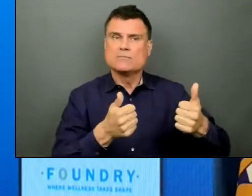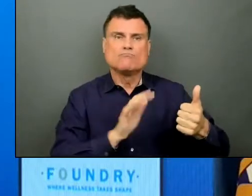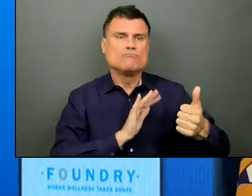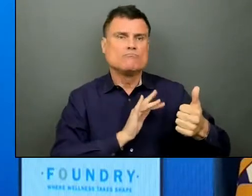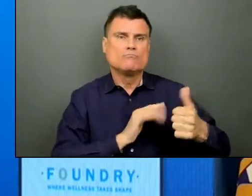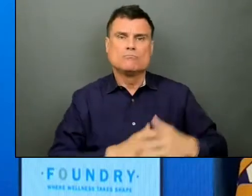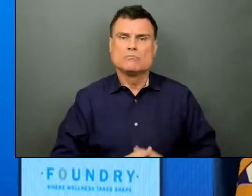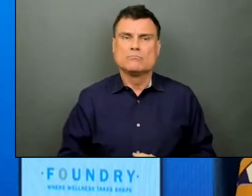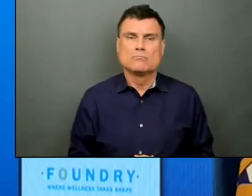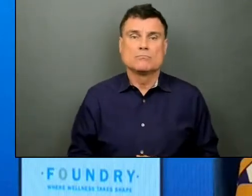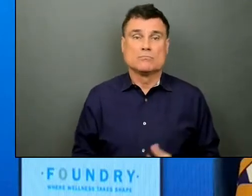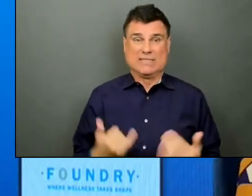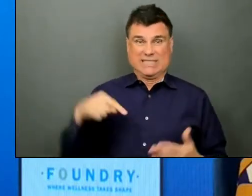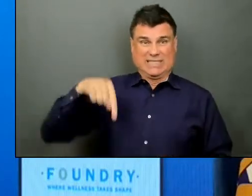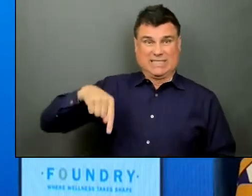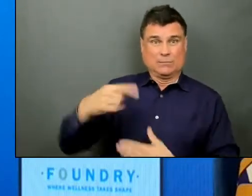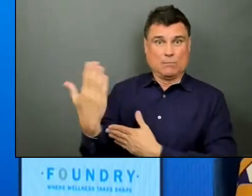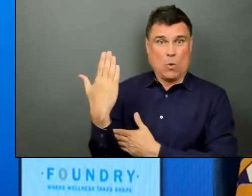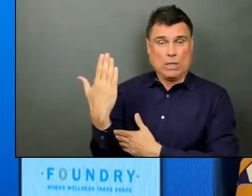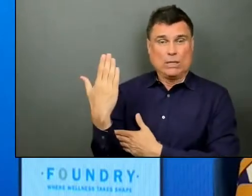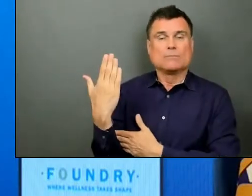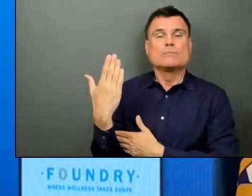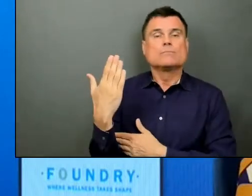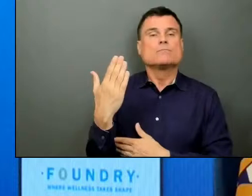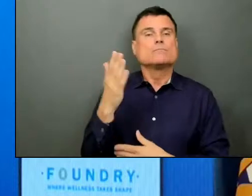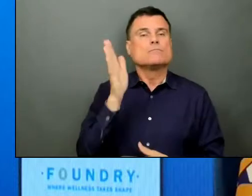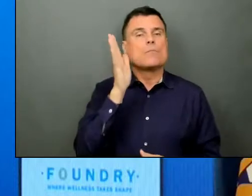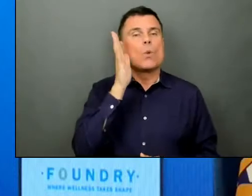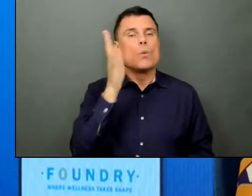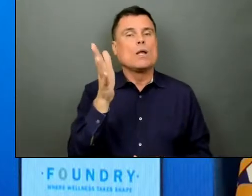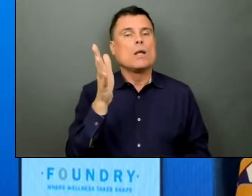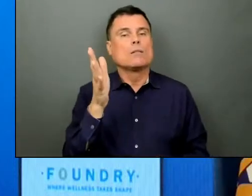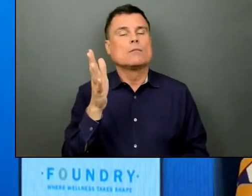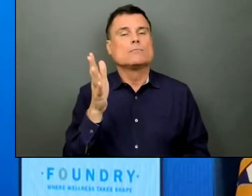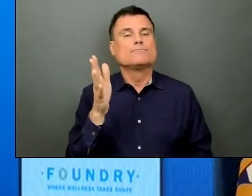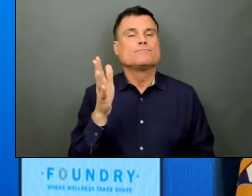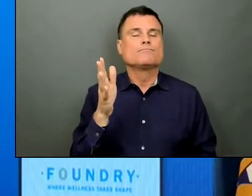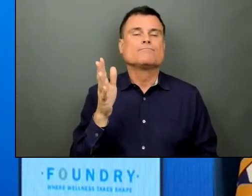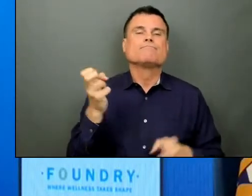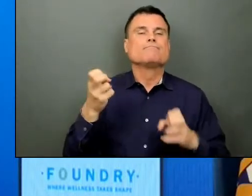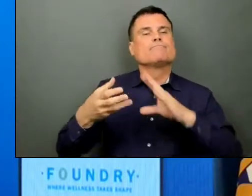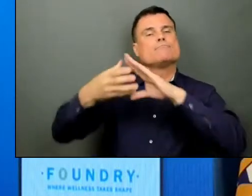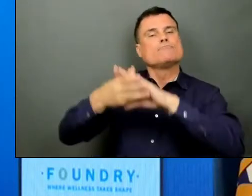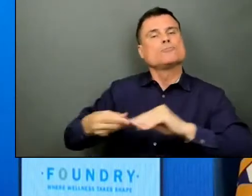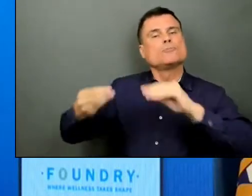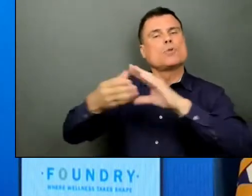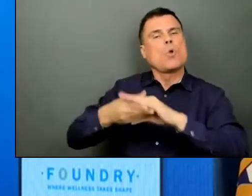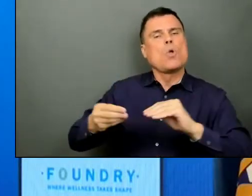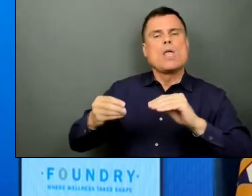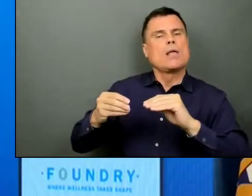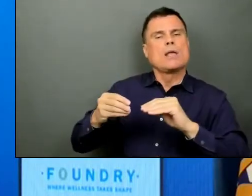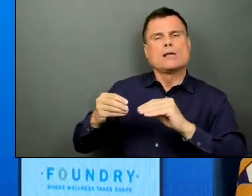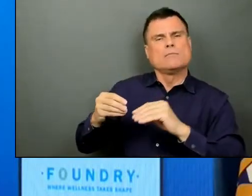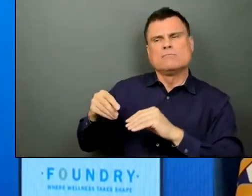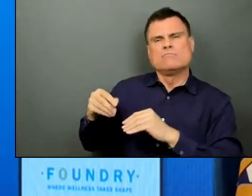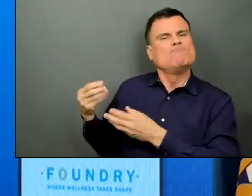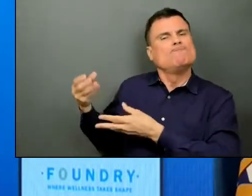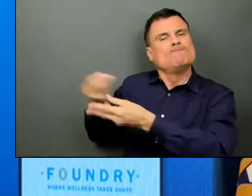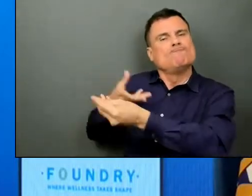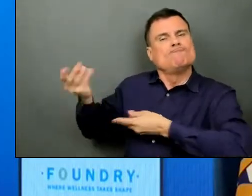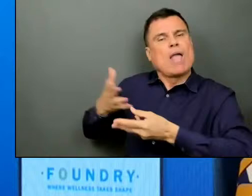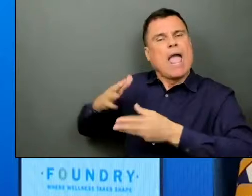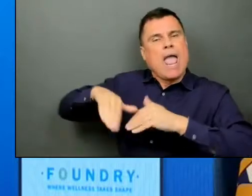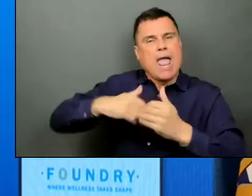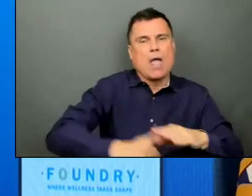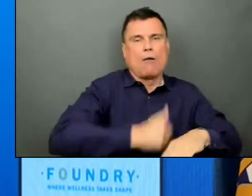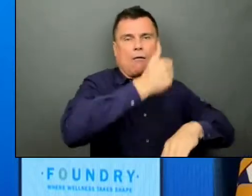youth that will be helped, have been helped already, that have been using the app, and we look forward with hope to the many youth that will be served across British